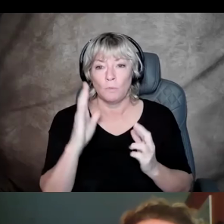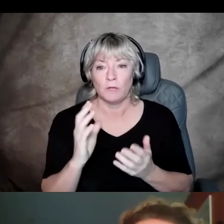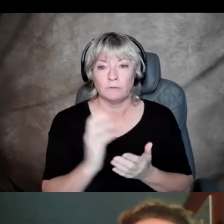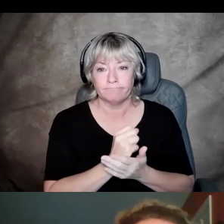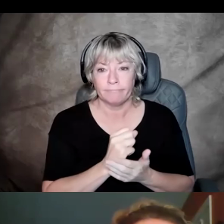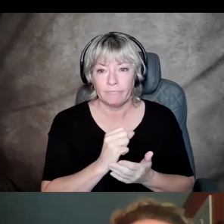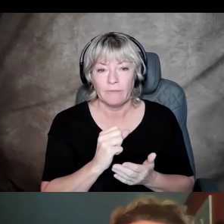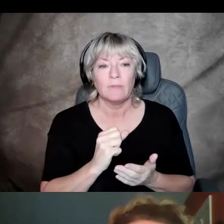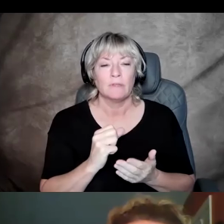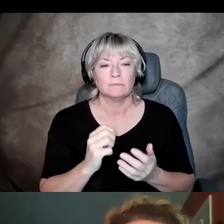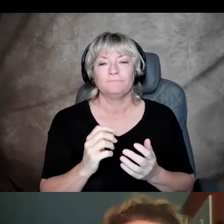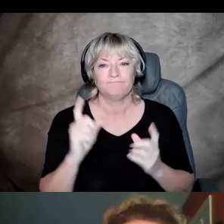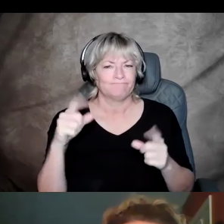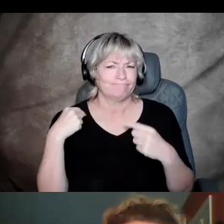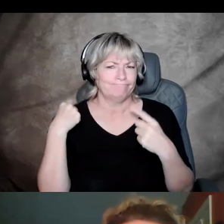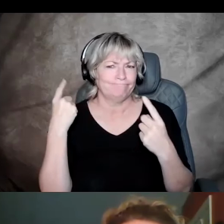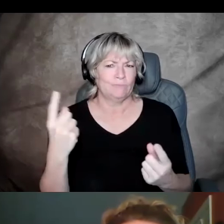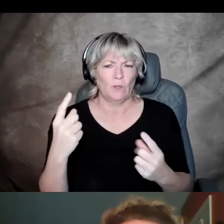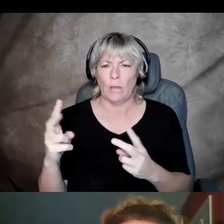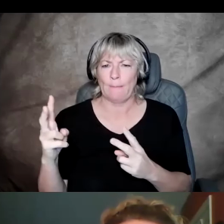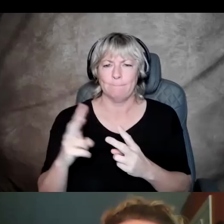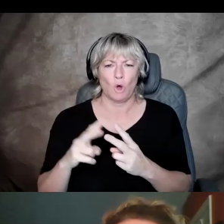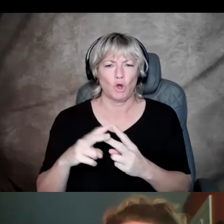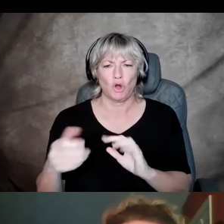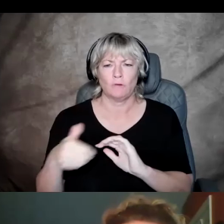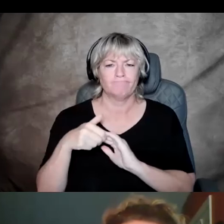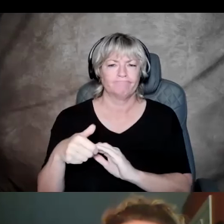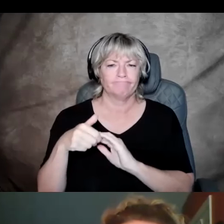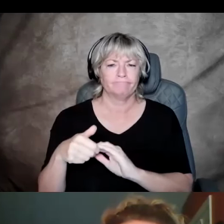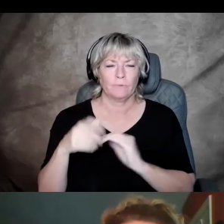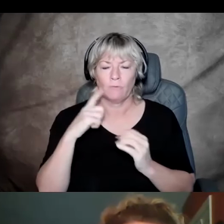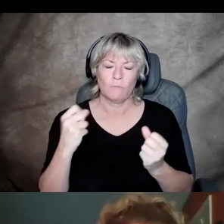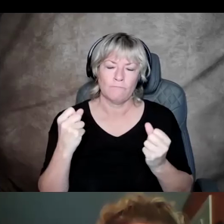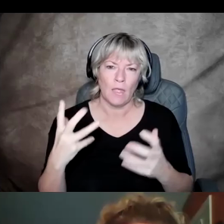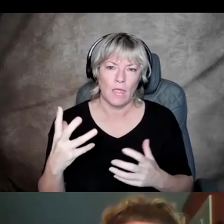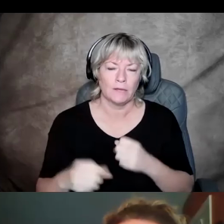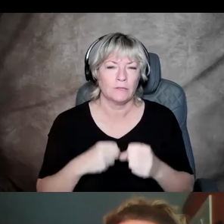And they've been a long-time partner of ours, years